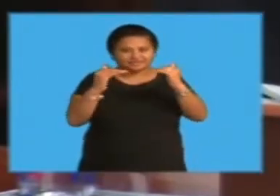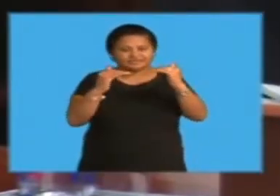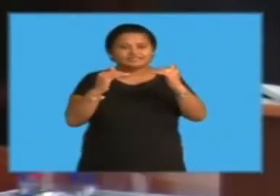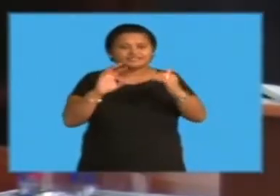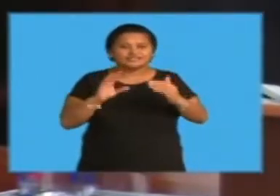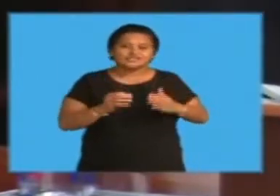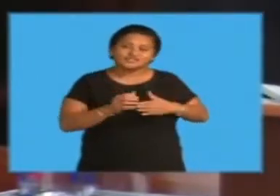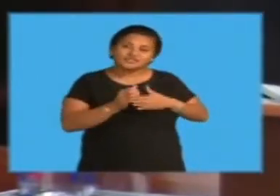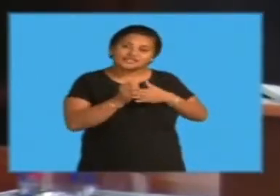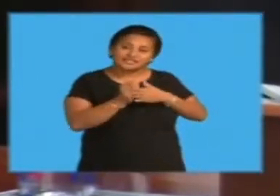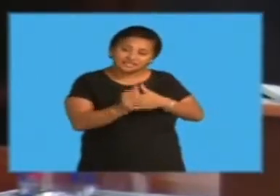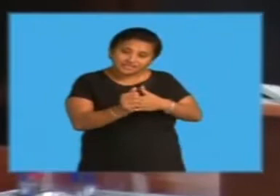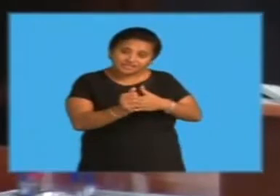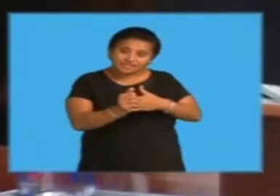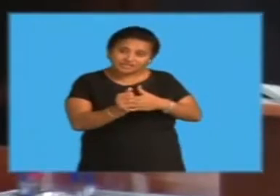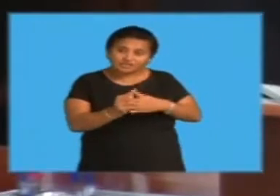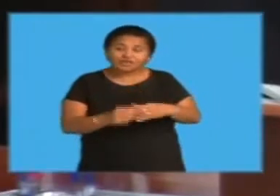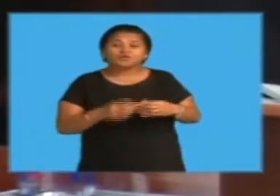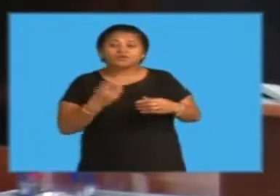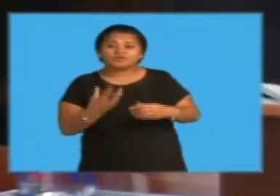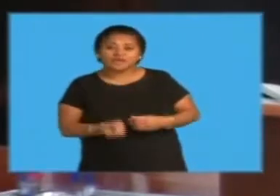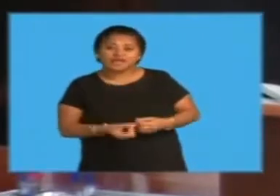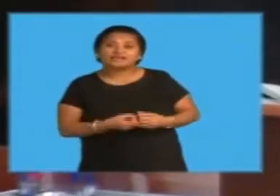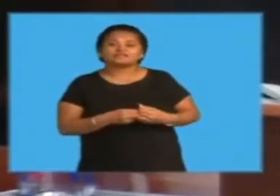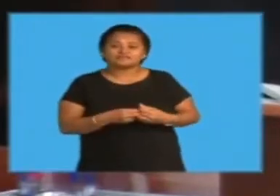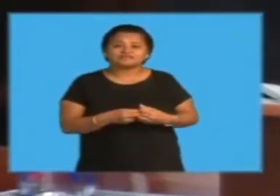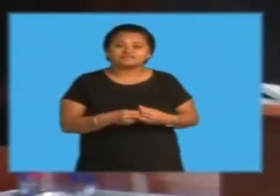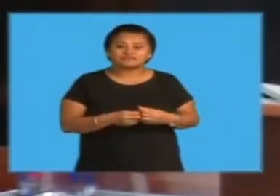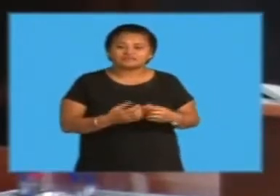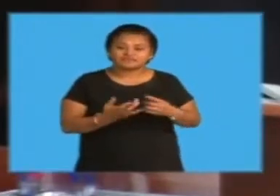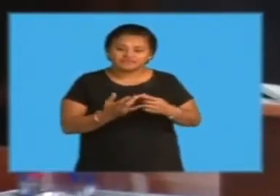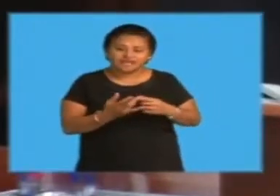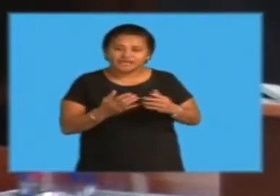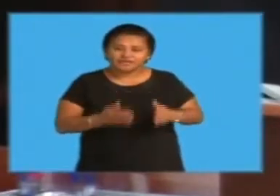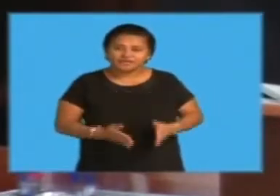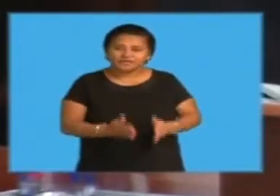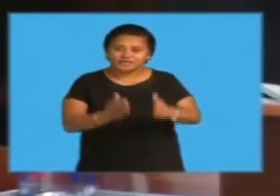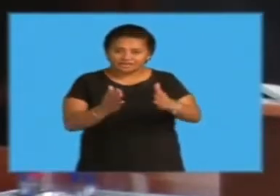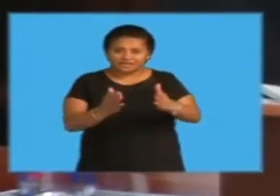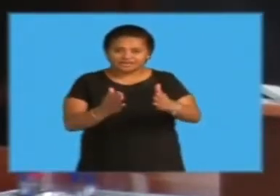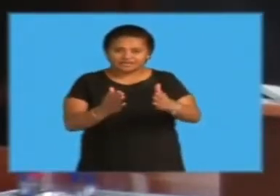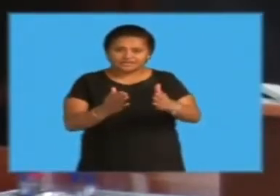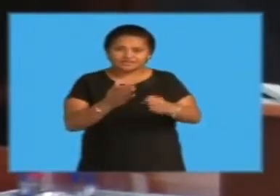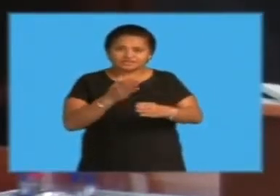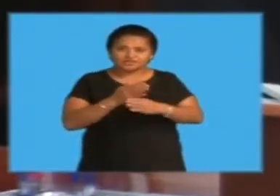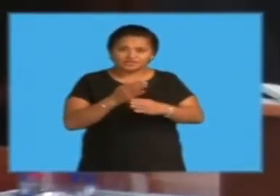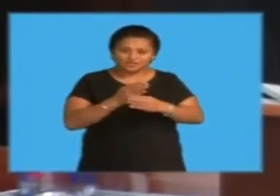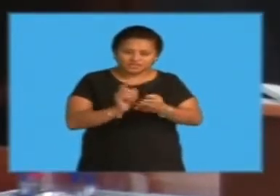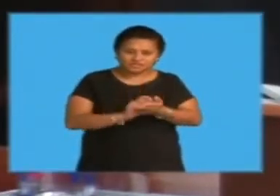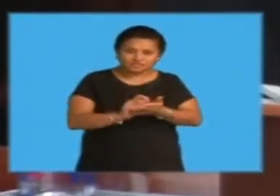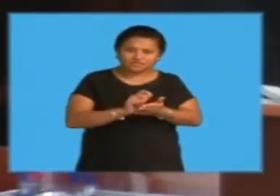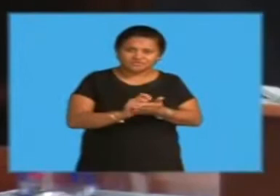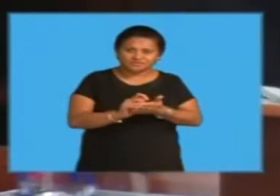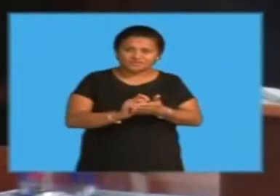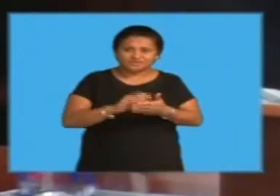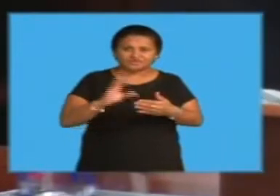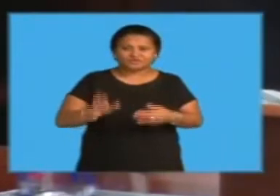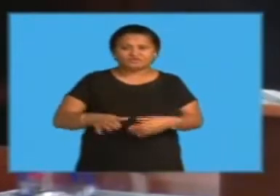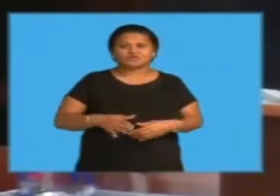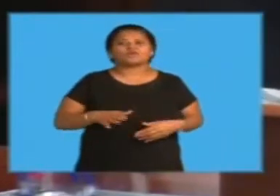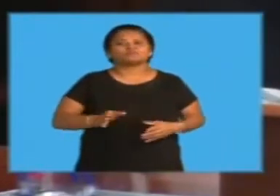excellent job establishing the technical framework under which these elections will be contested. Long live Fijian